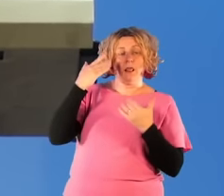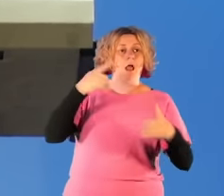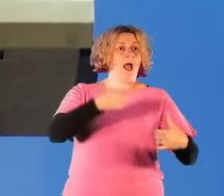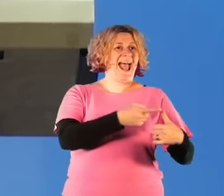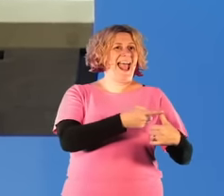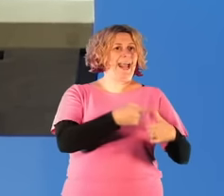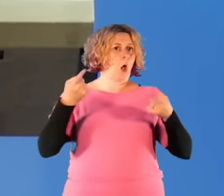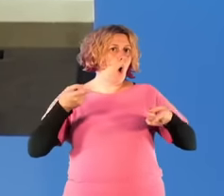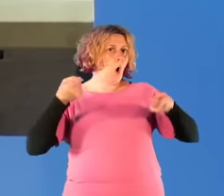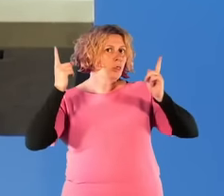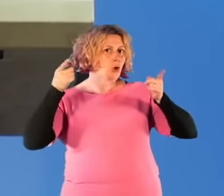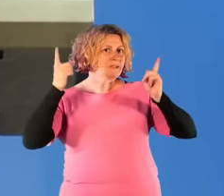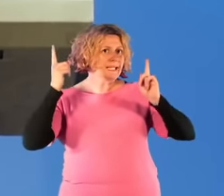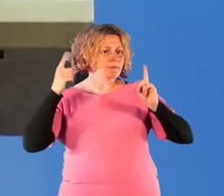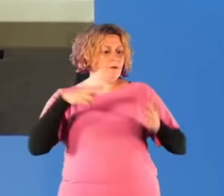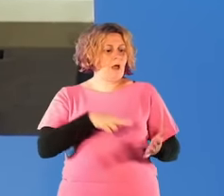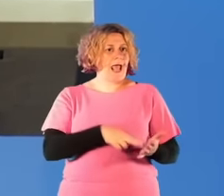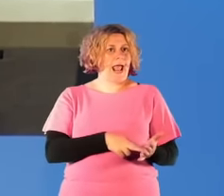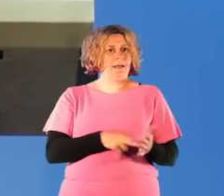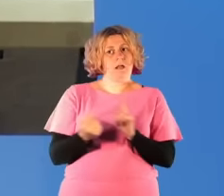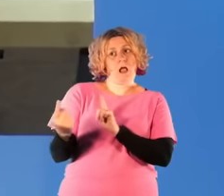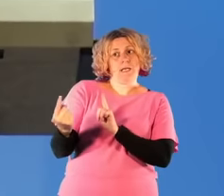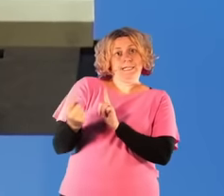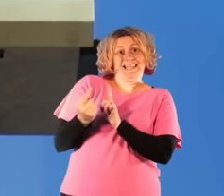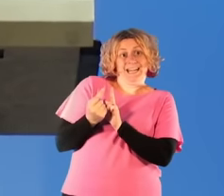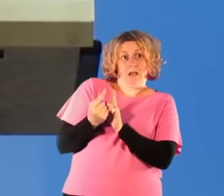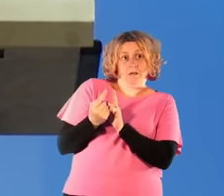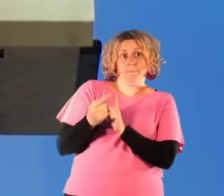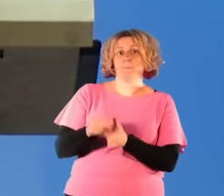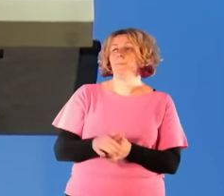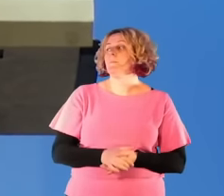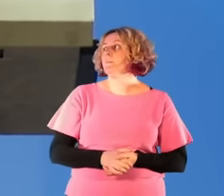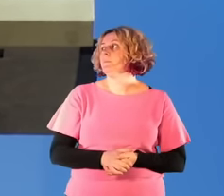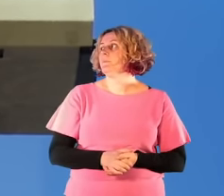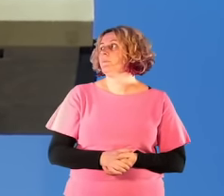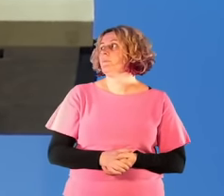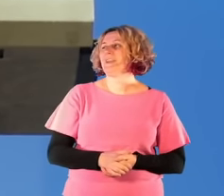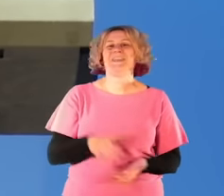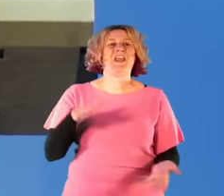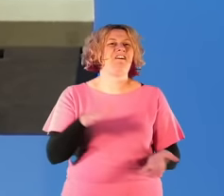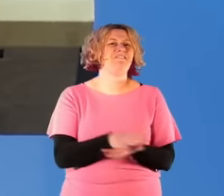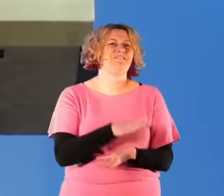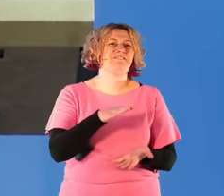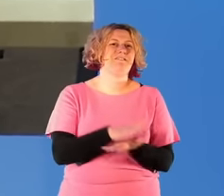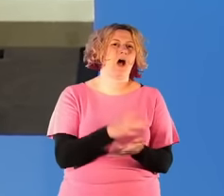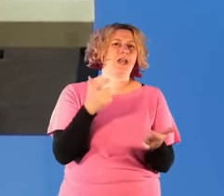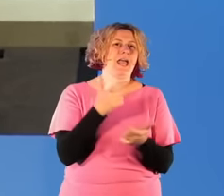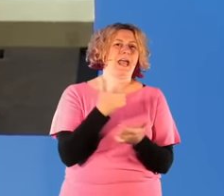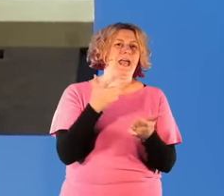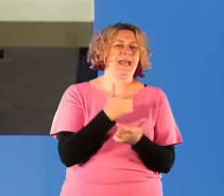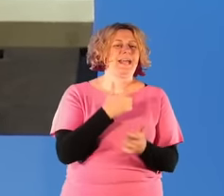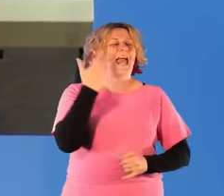We also had a lot of fun in our late night with the theme of Eurovision.